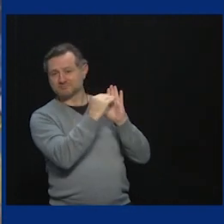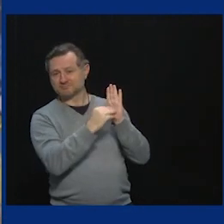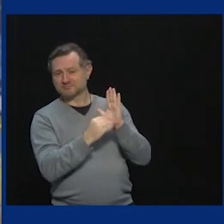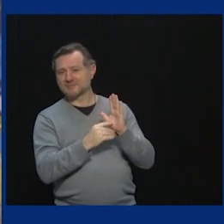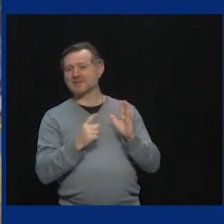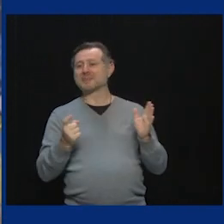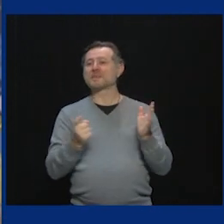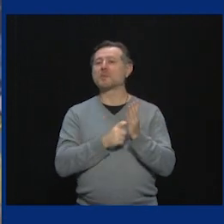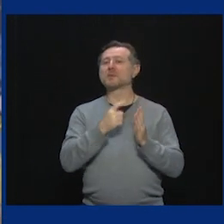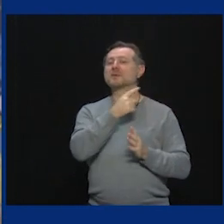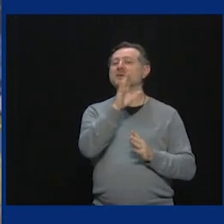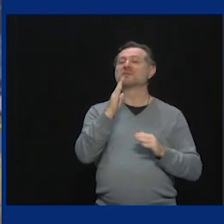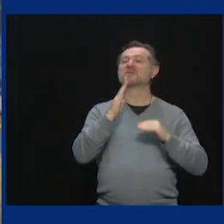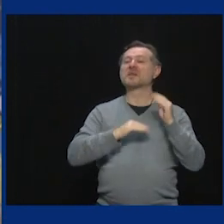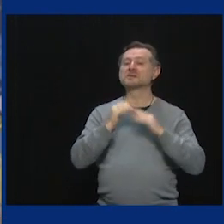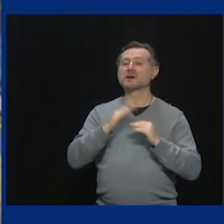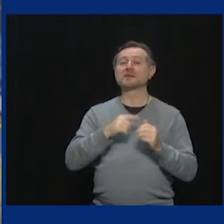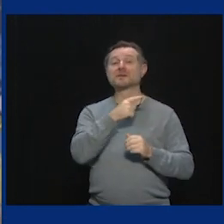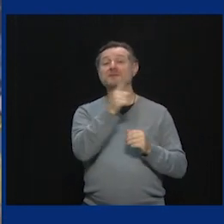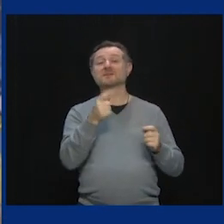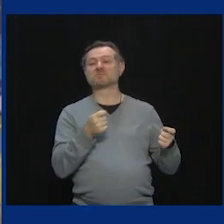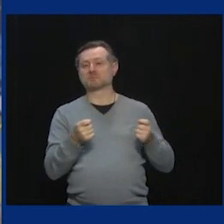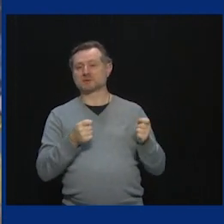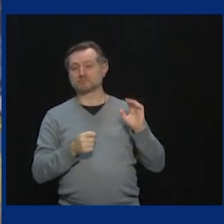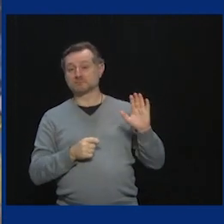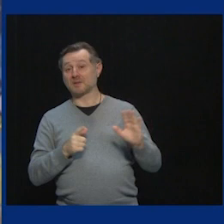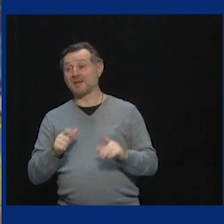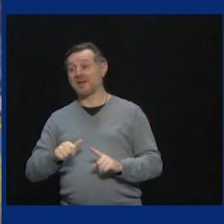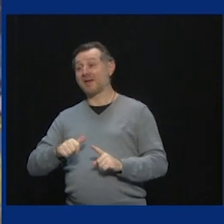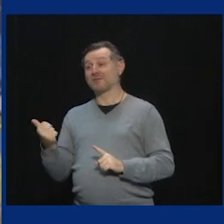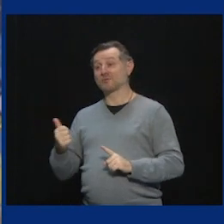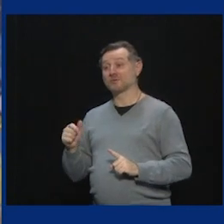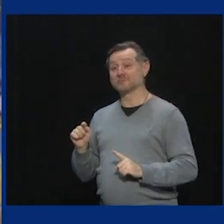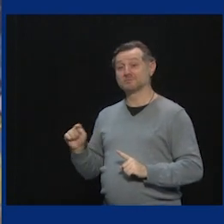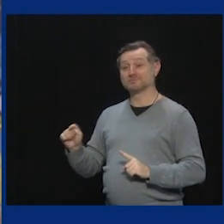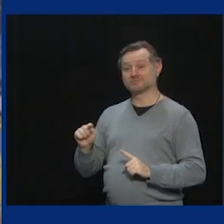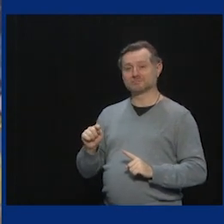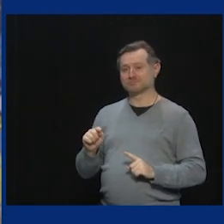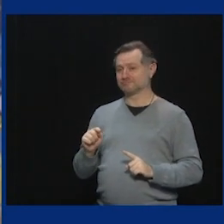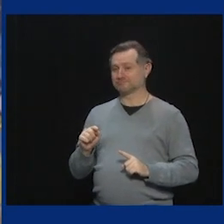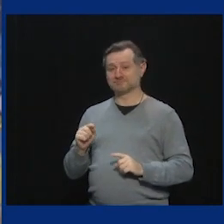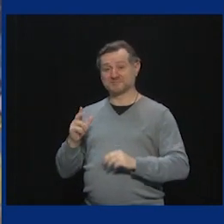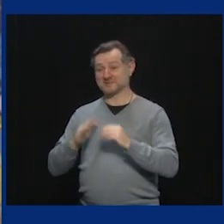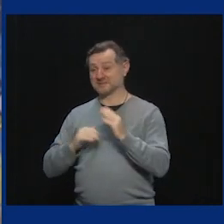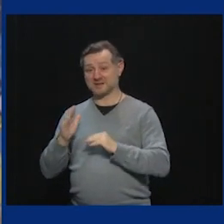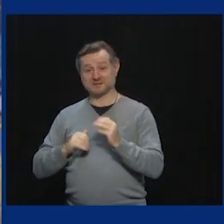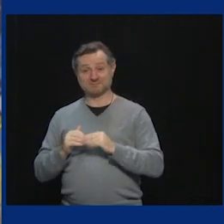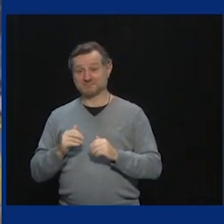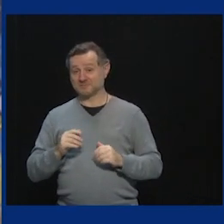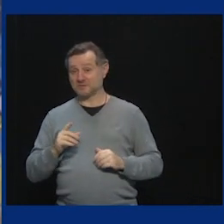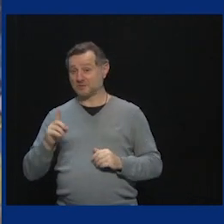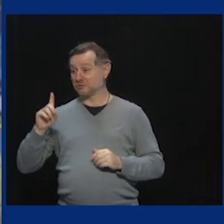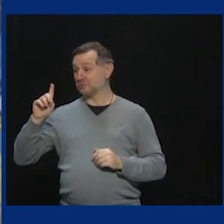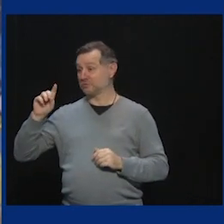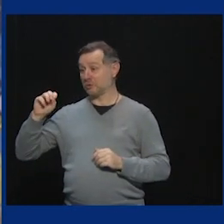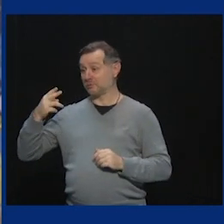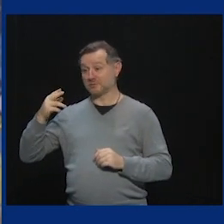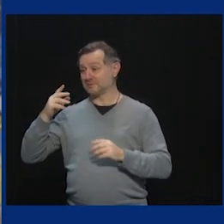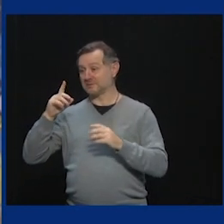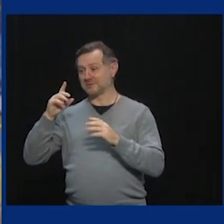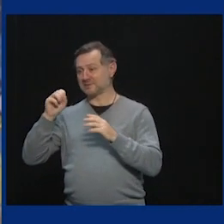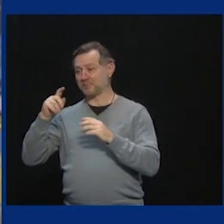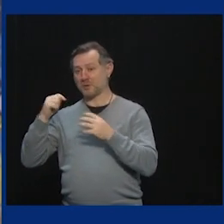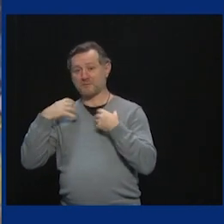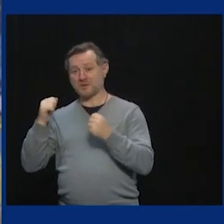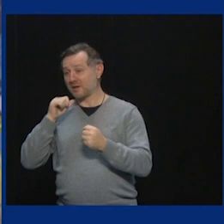facilities are not governed by the Department of Health, so that mandate, those regulations did not cover them. That being said, we have been working